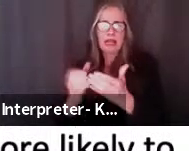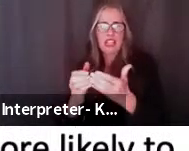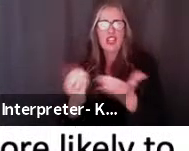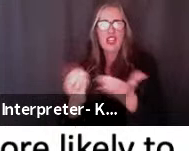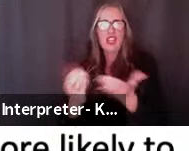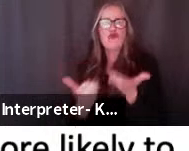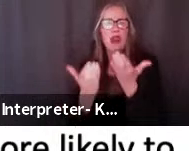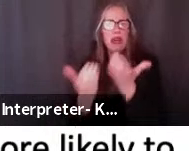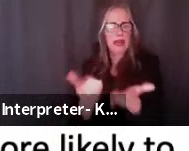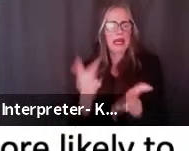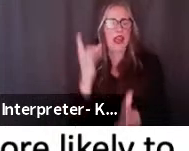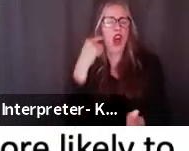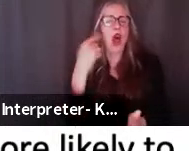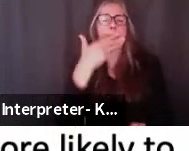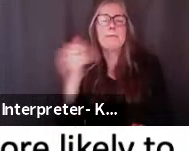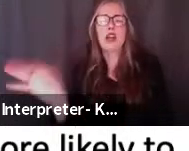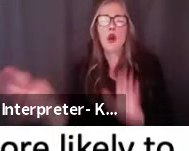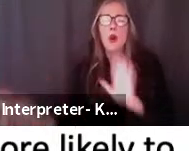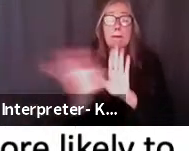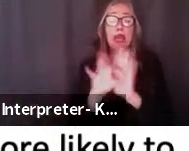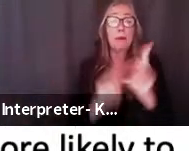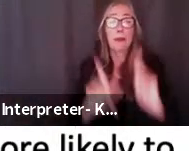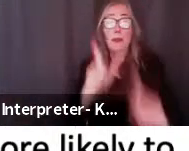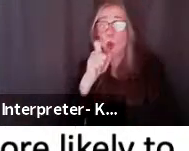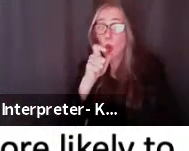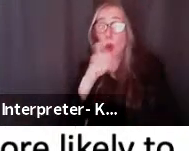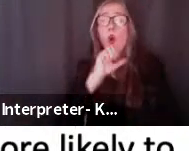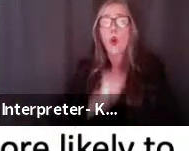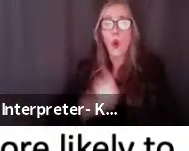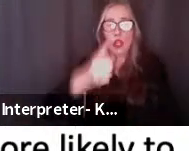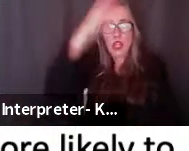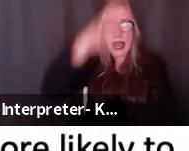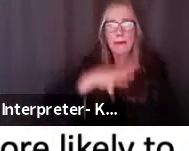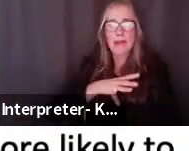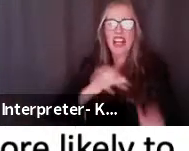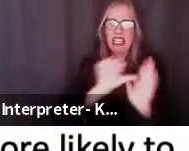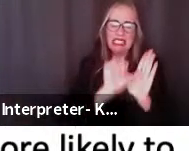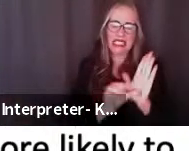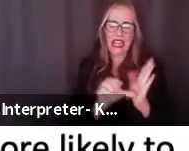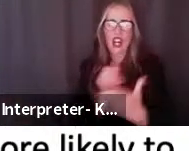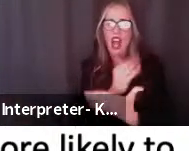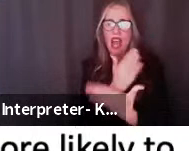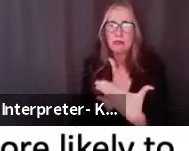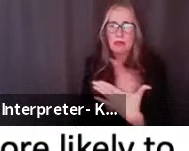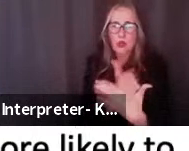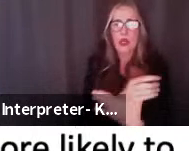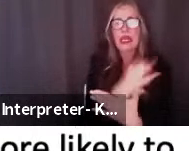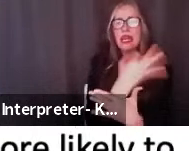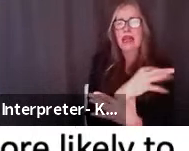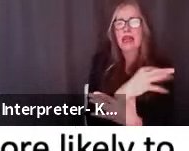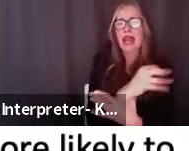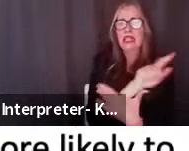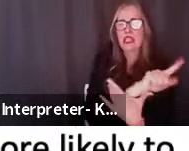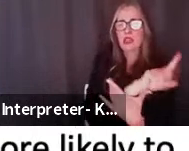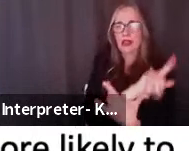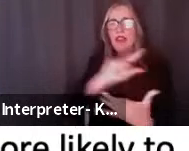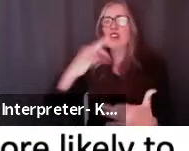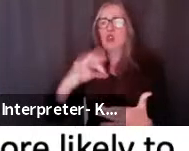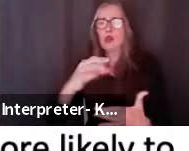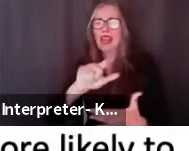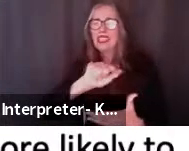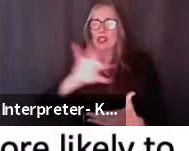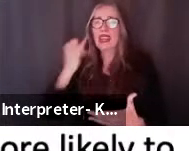older male sterilized between 1925 and 1929 and married and had a higher average number of